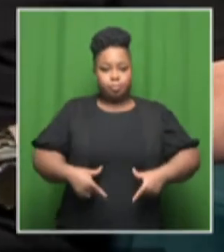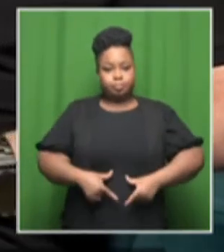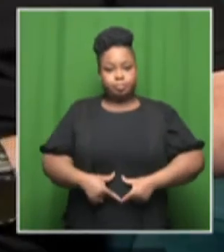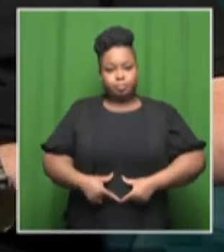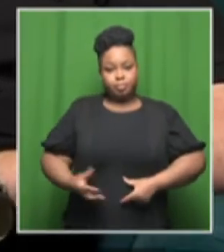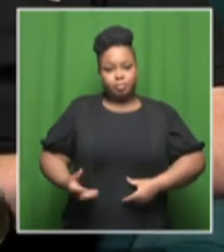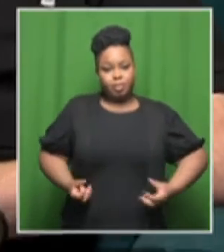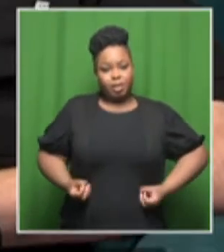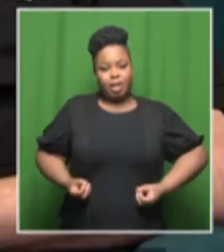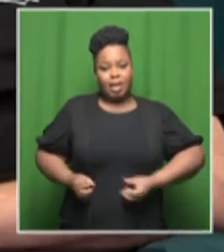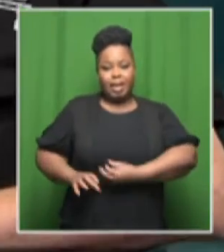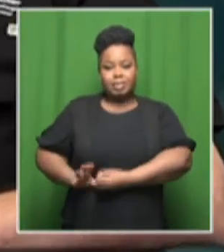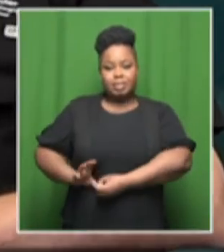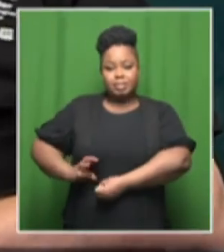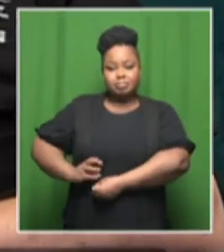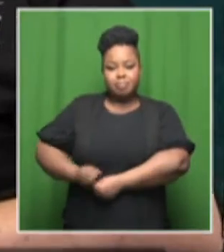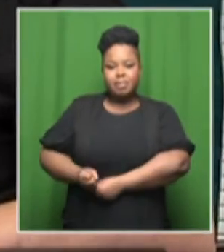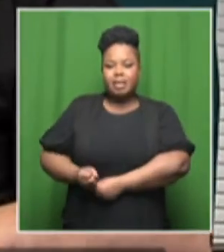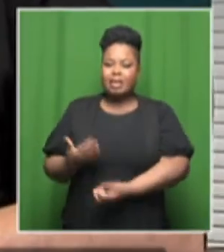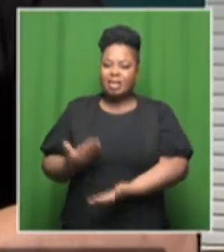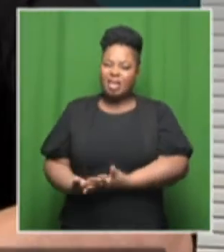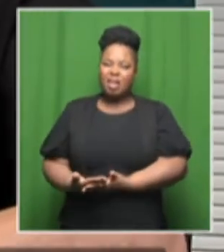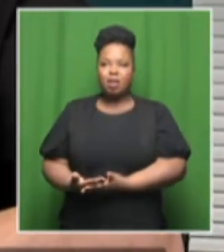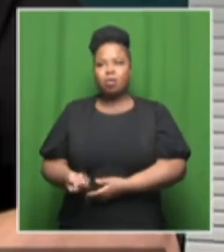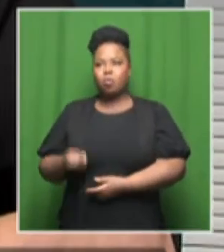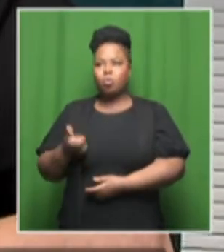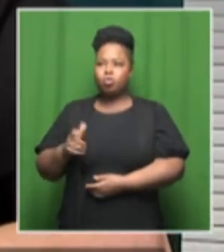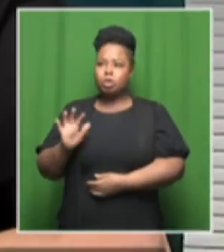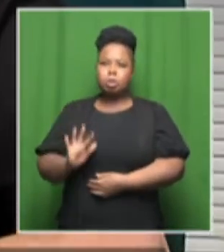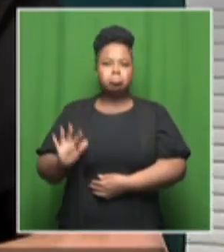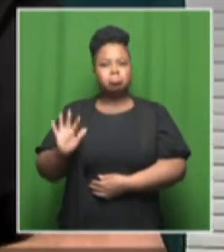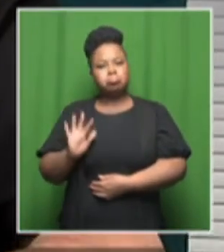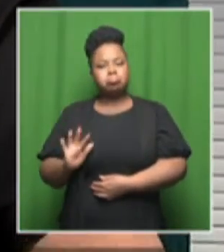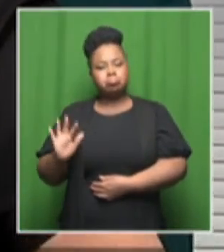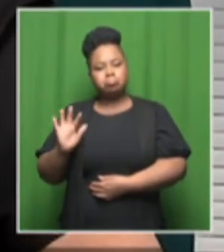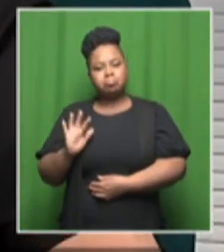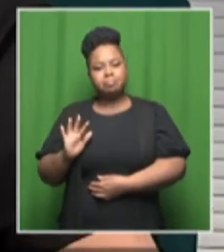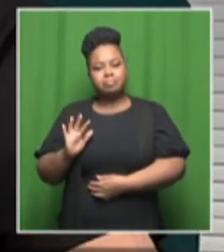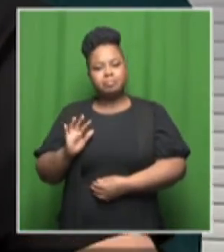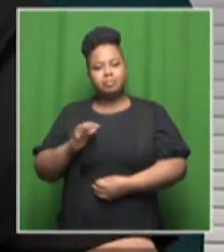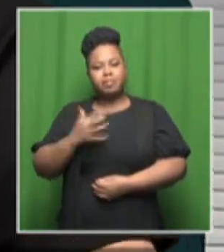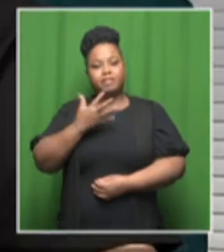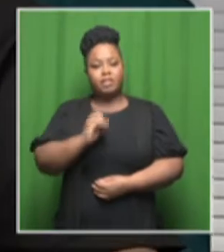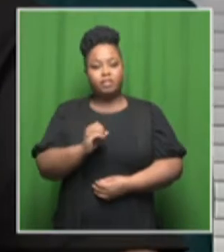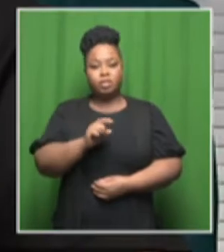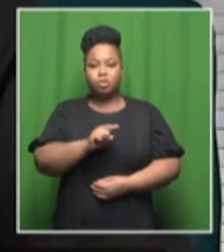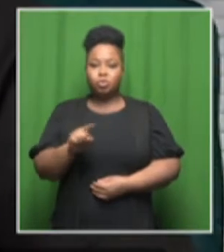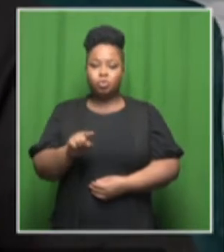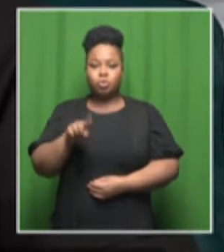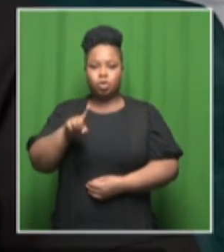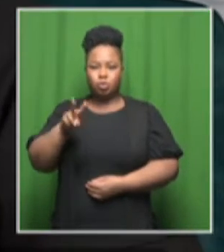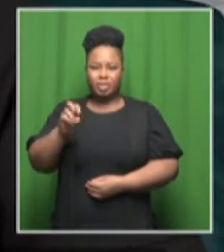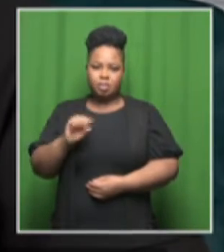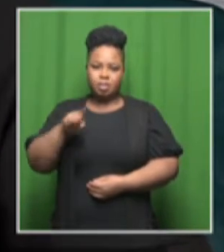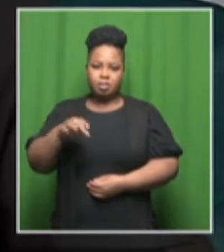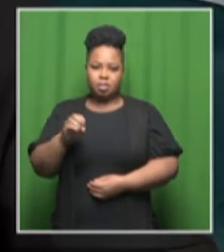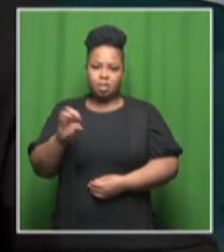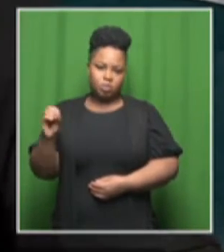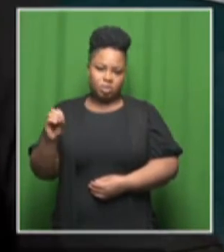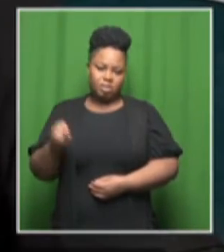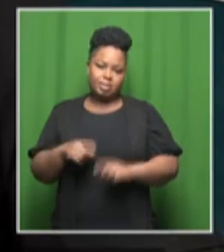Africa in the private sector can cost anything between 50 and 120,000 depending on